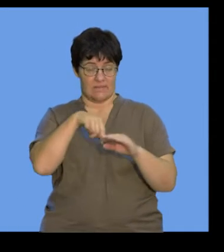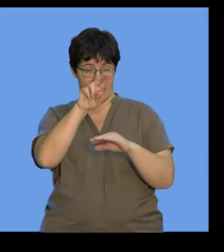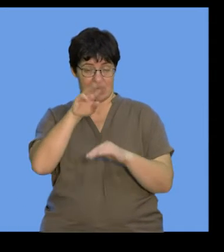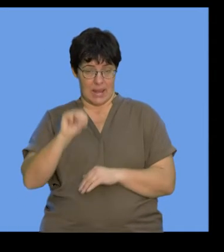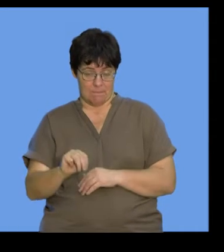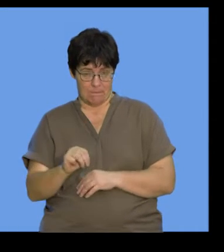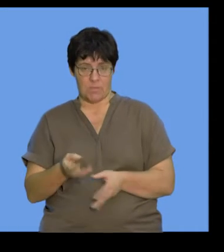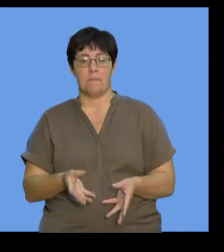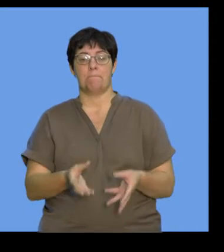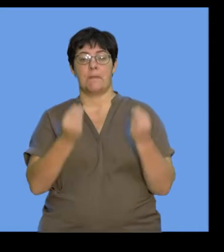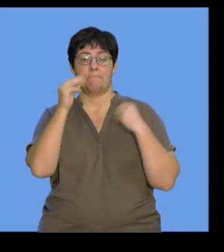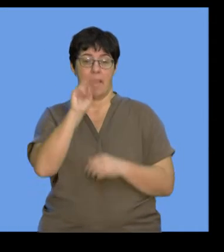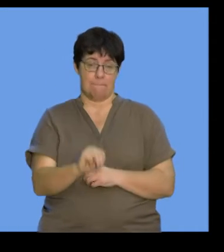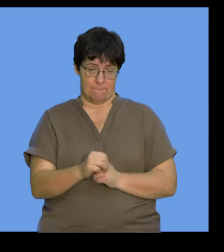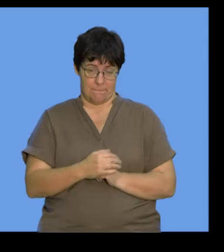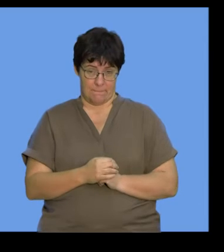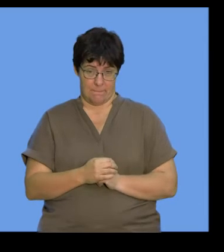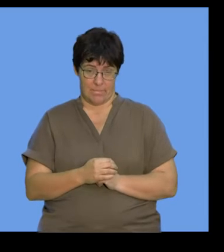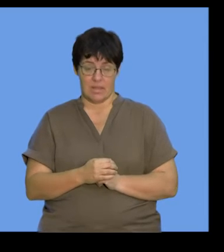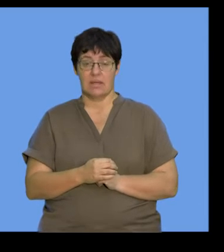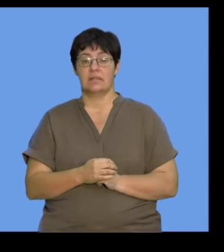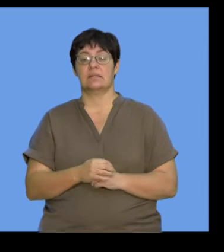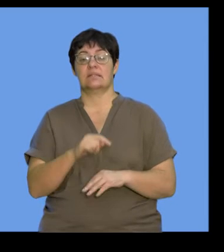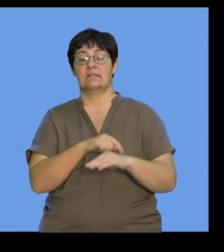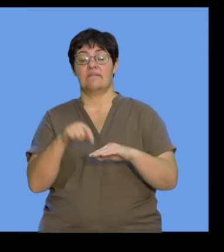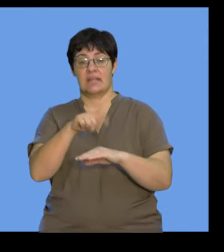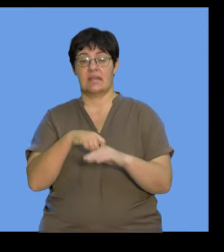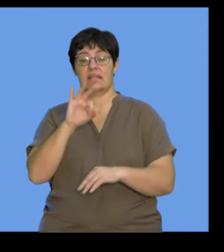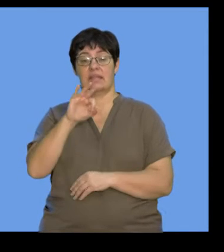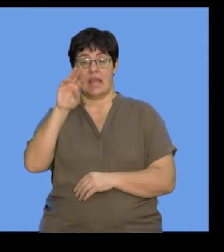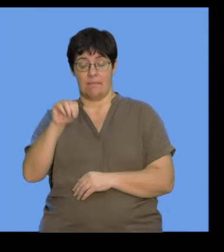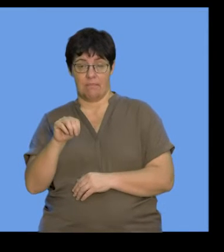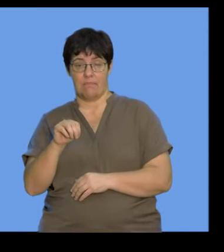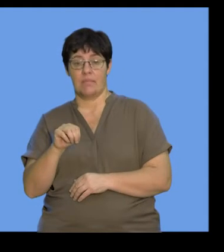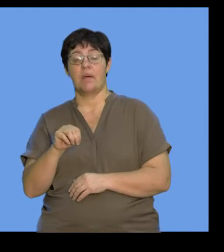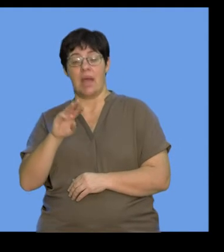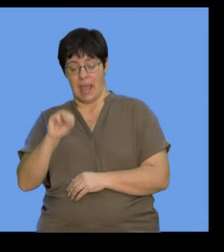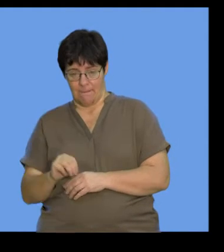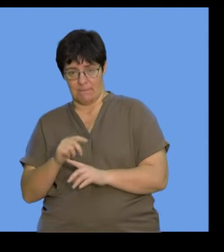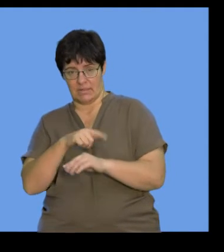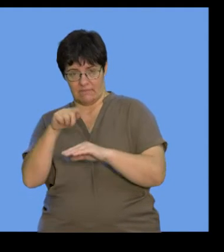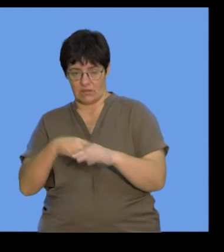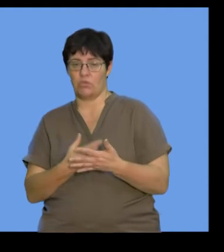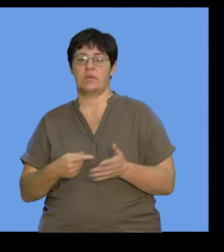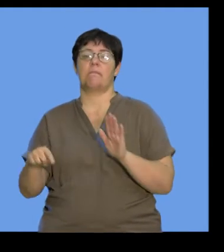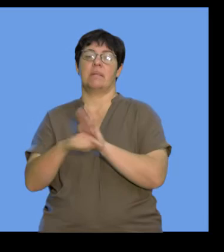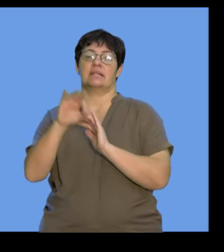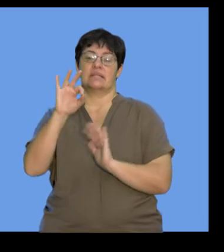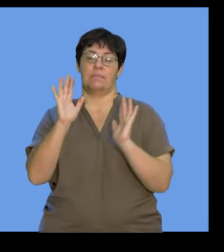you get just the m there. Divide minus 3m by m as well, you get minus